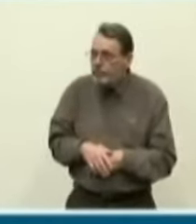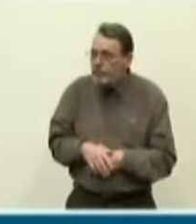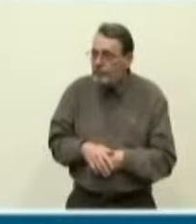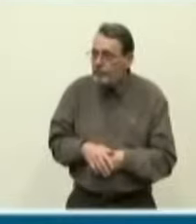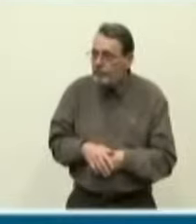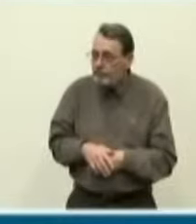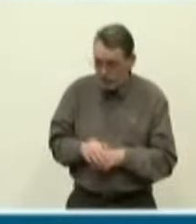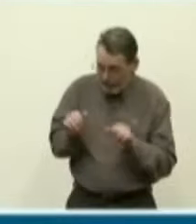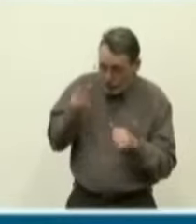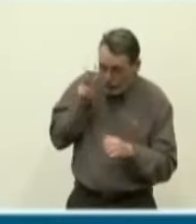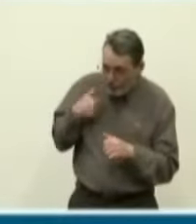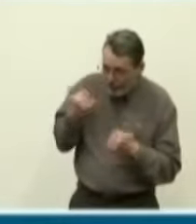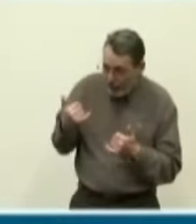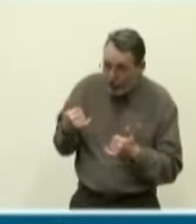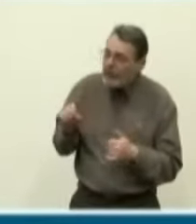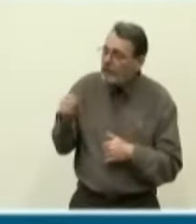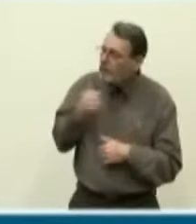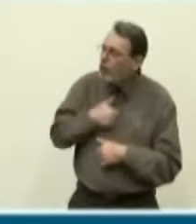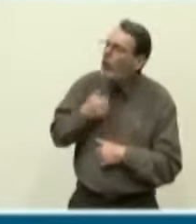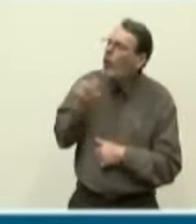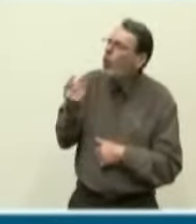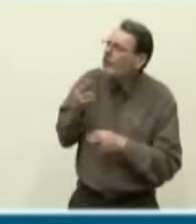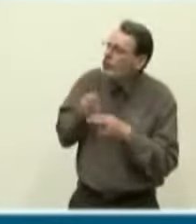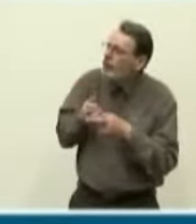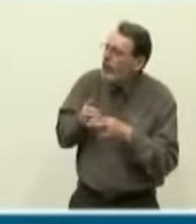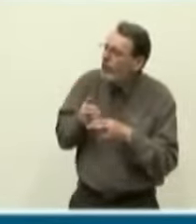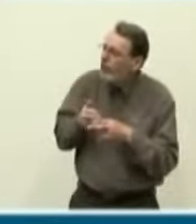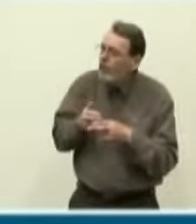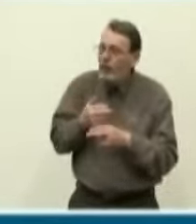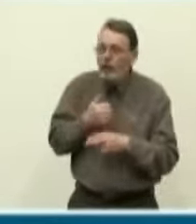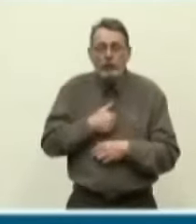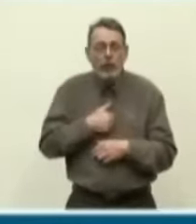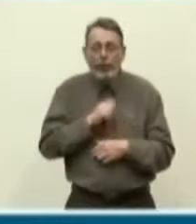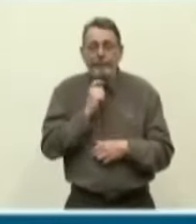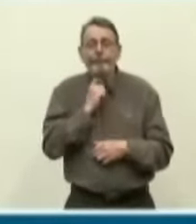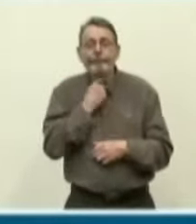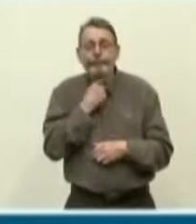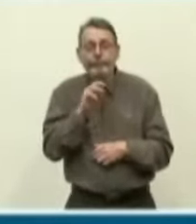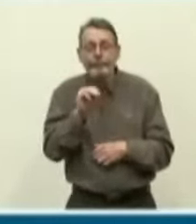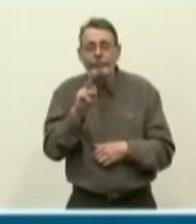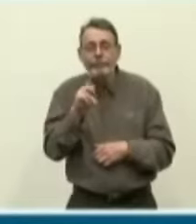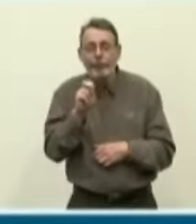Sorry, can you hear me now? Oh, yeah. Well, sorry. What is your name? Sorry, I accidentally muted myself.